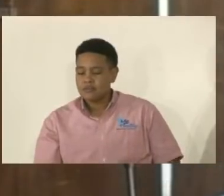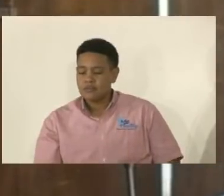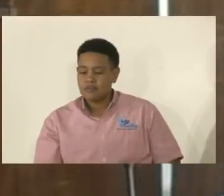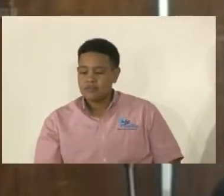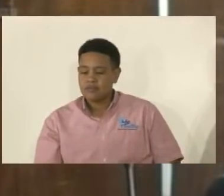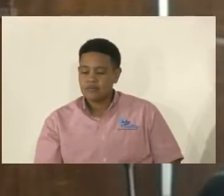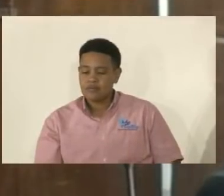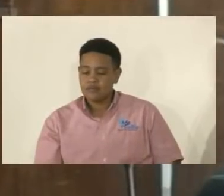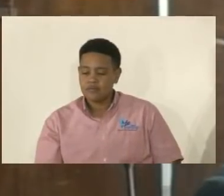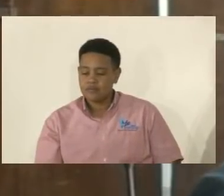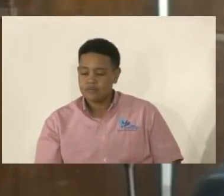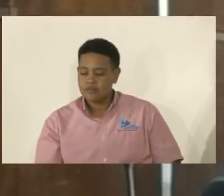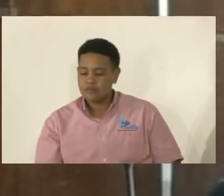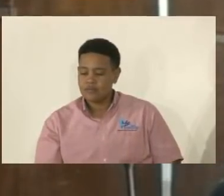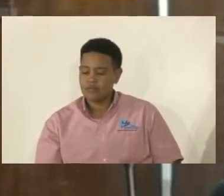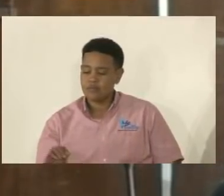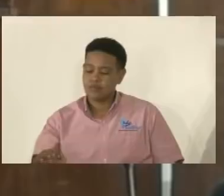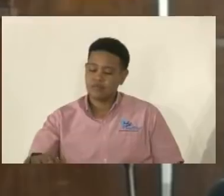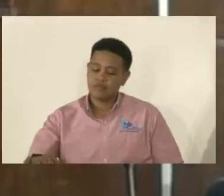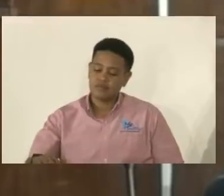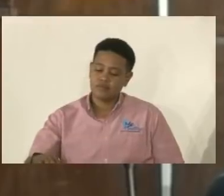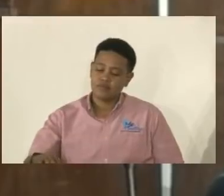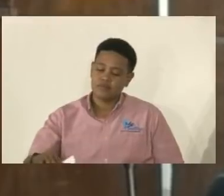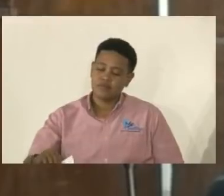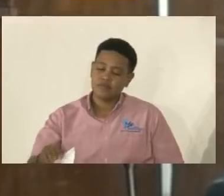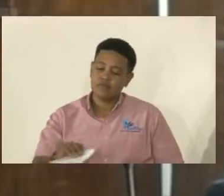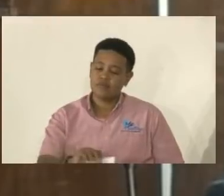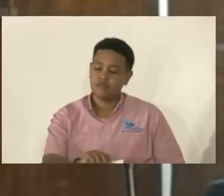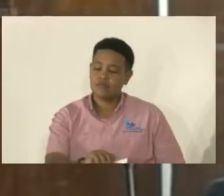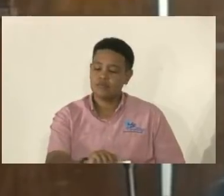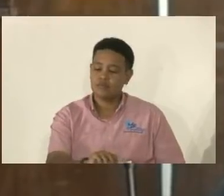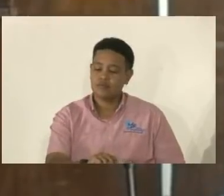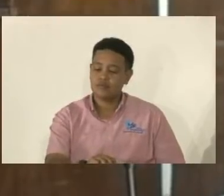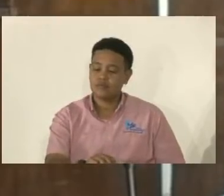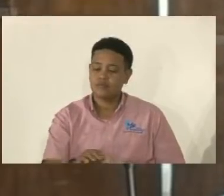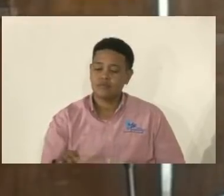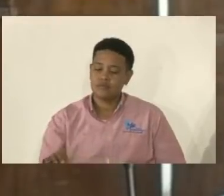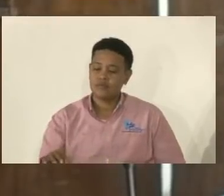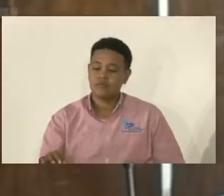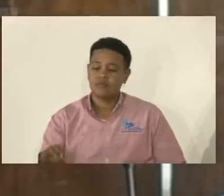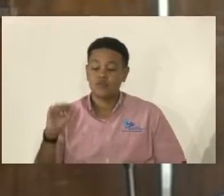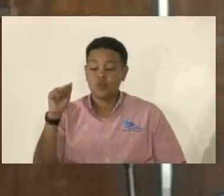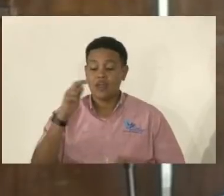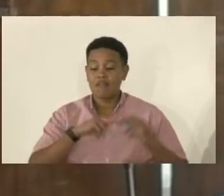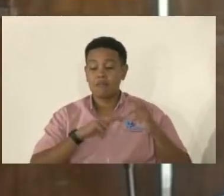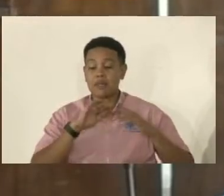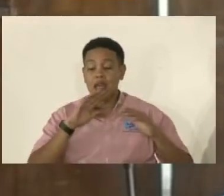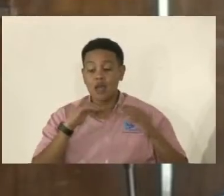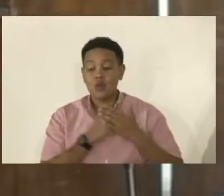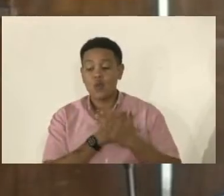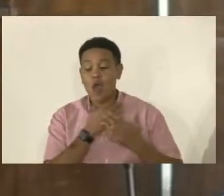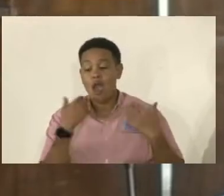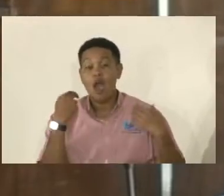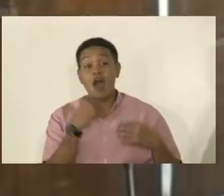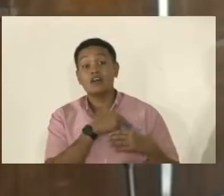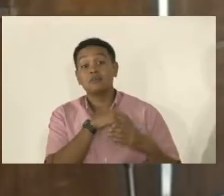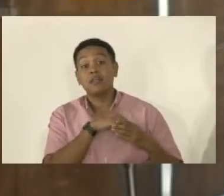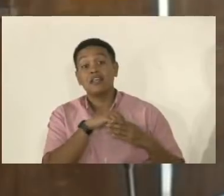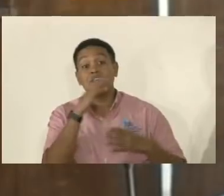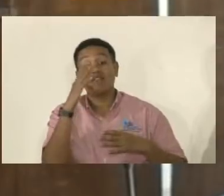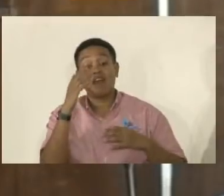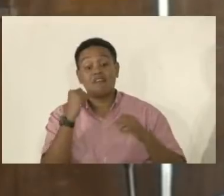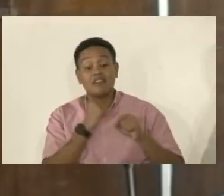You could have built an entirely new hospital in the 5 years and a brand new hospital for the money that they've spent.